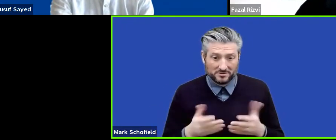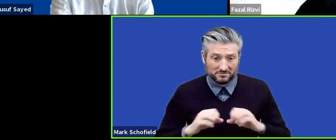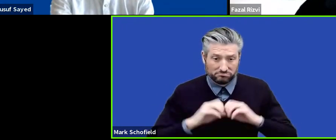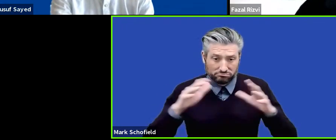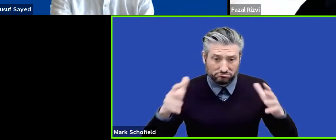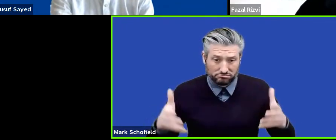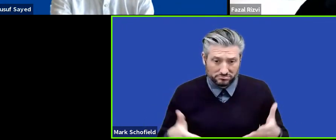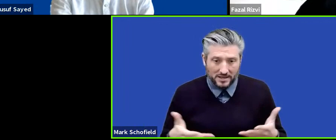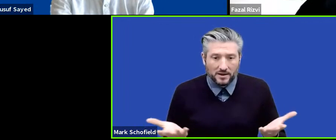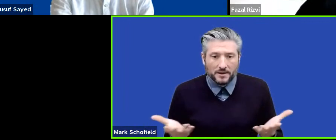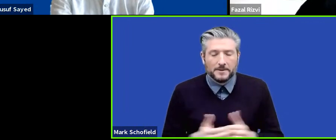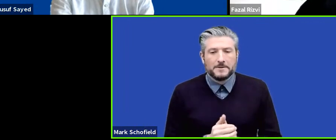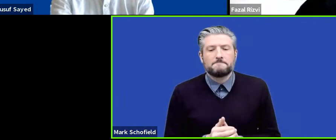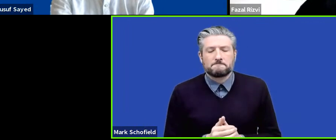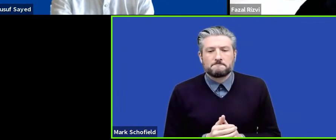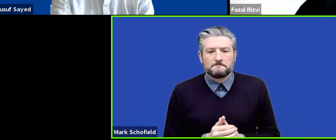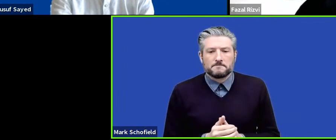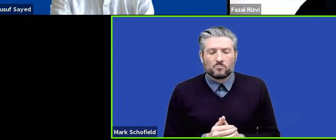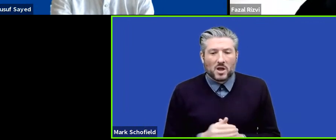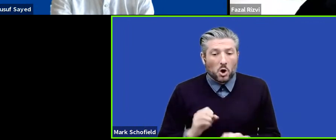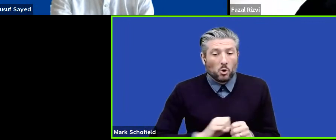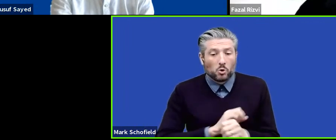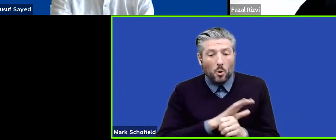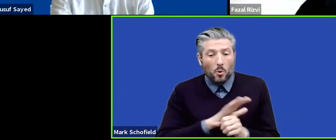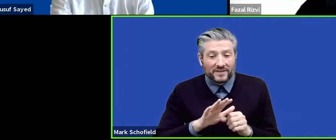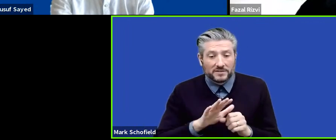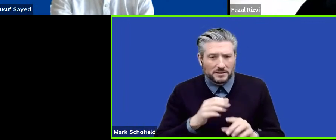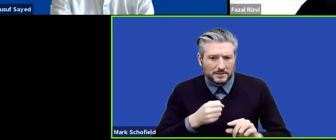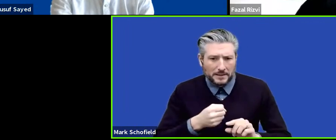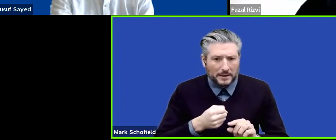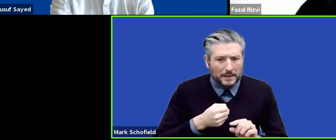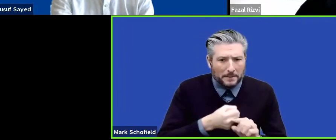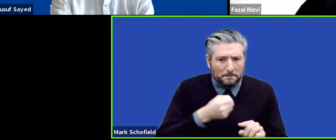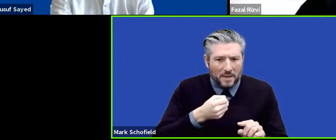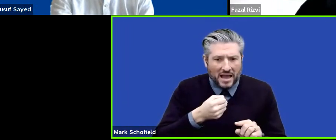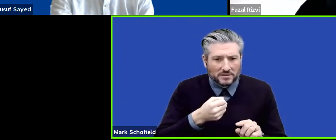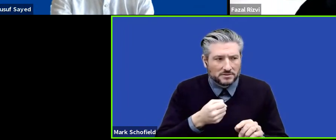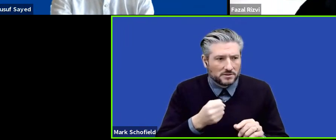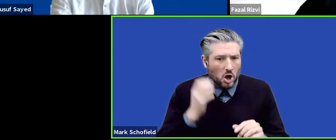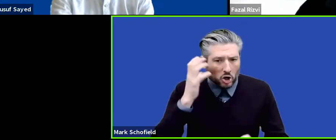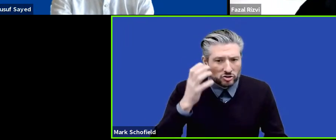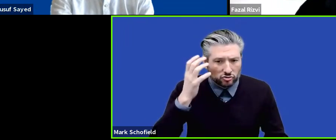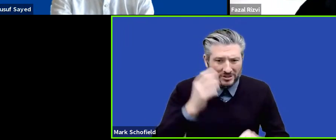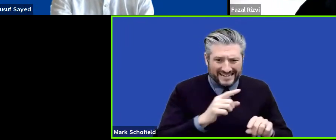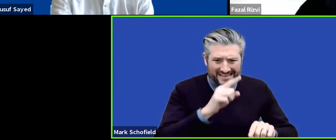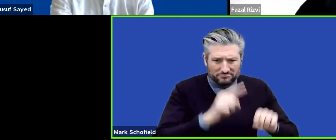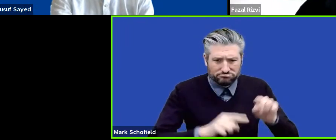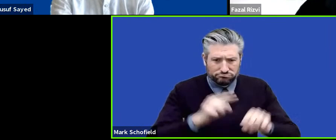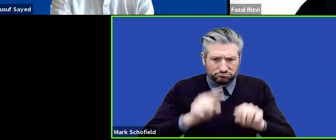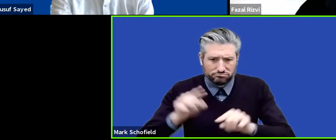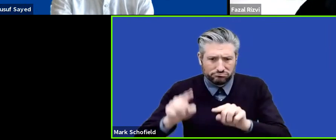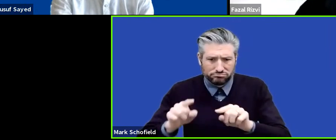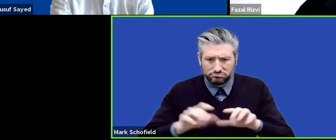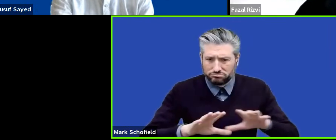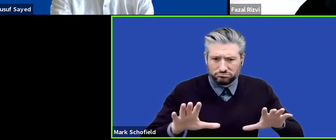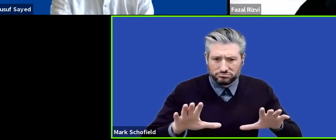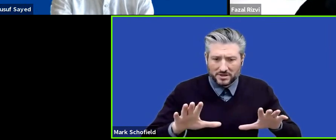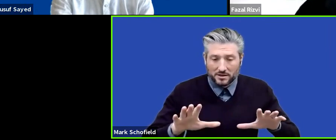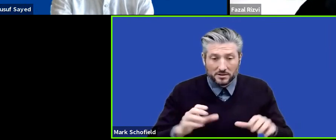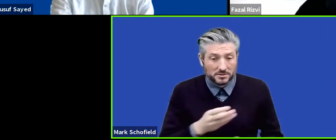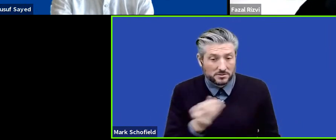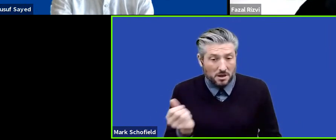on developing countries has been incredibly uneven. Some countries have managed it very well,